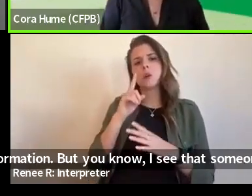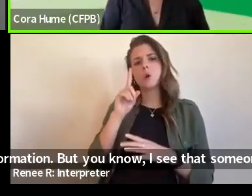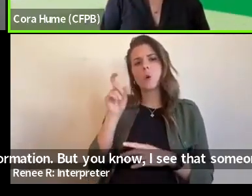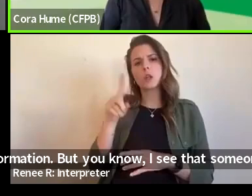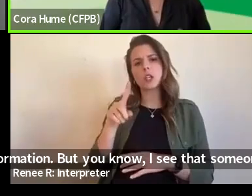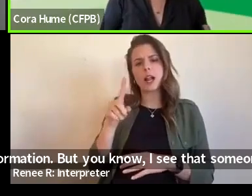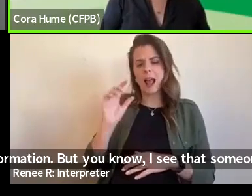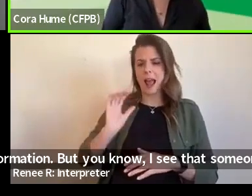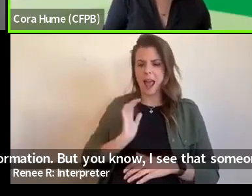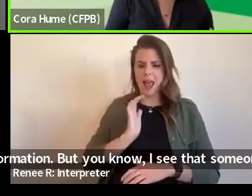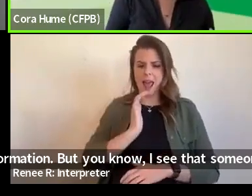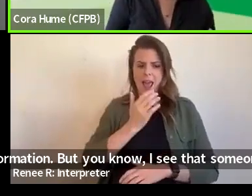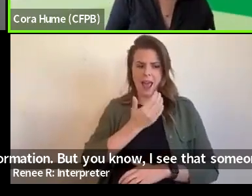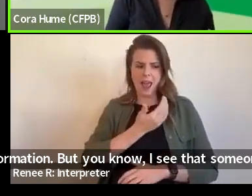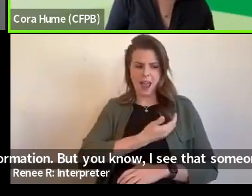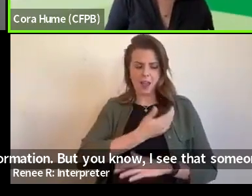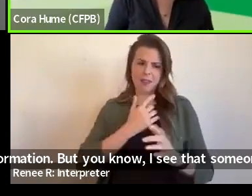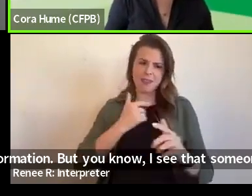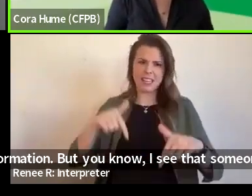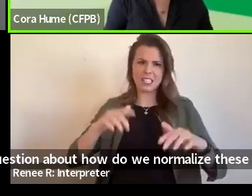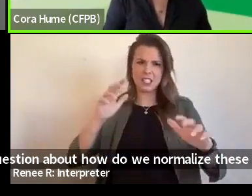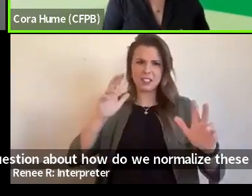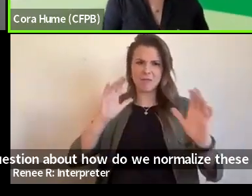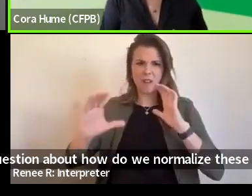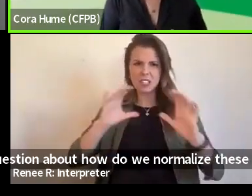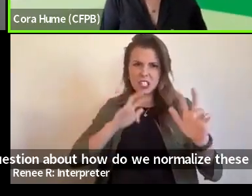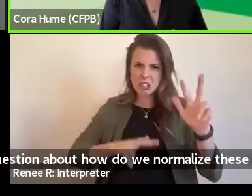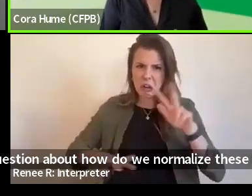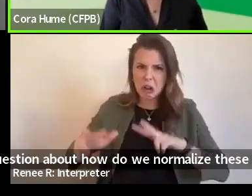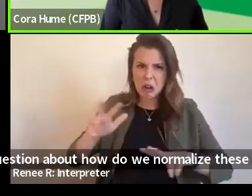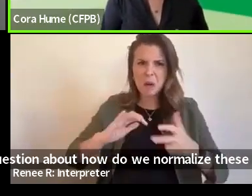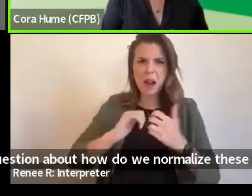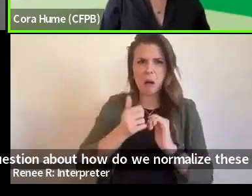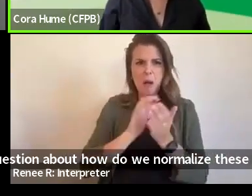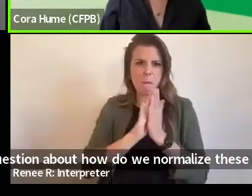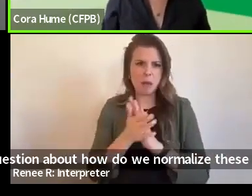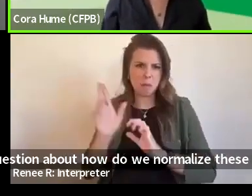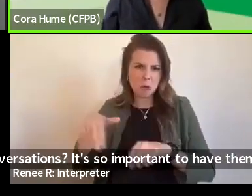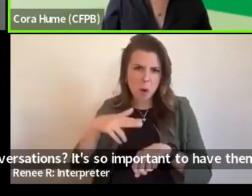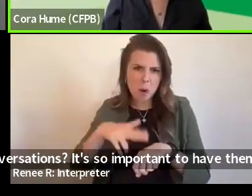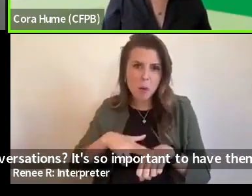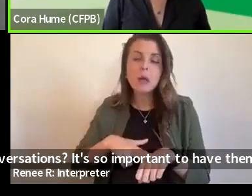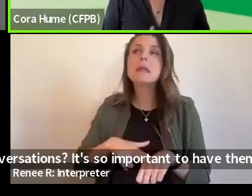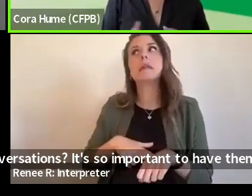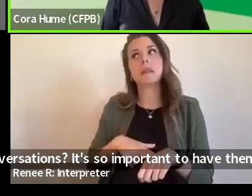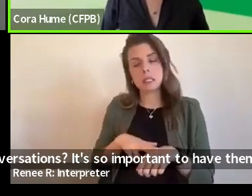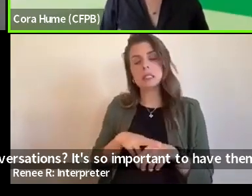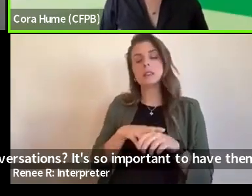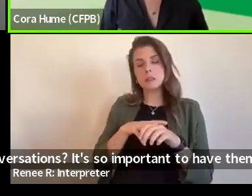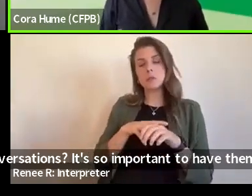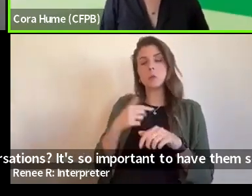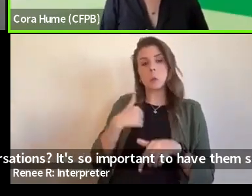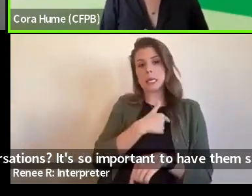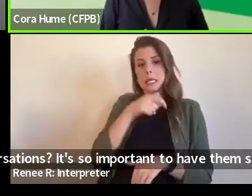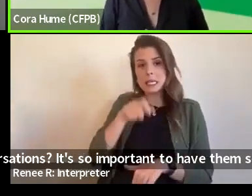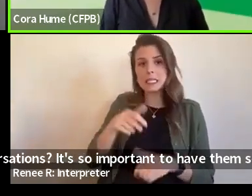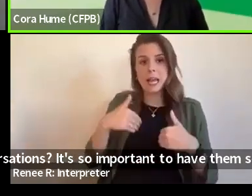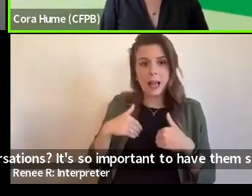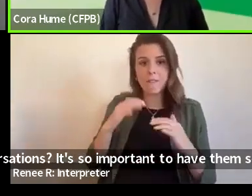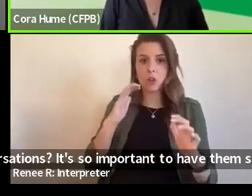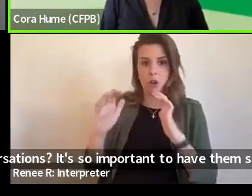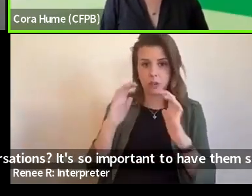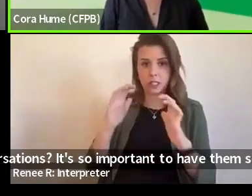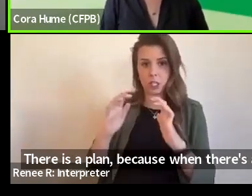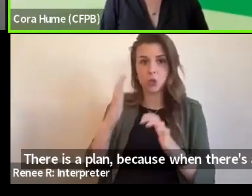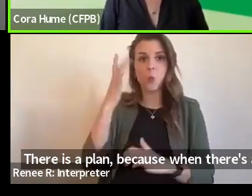of conversations. It's so important to have them so that way there is a plan, because when there's a crisis situation, as we